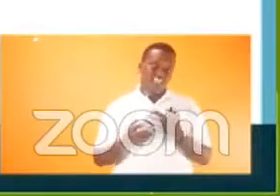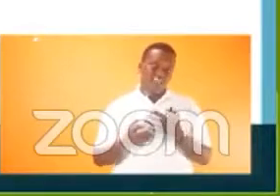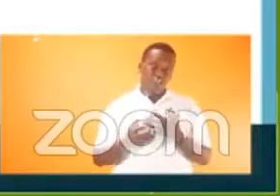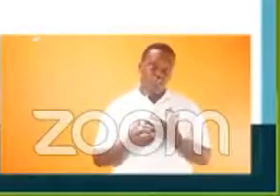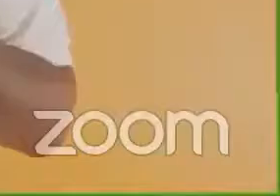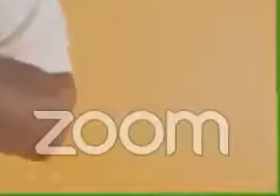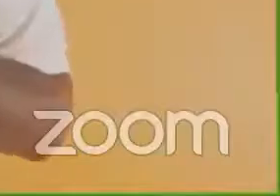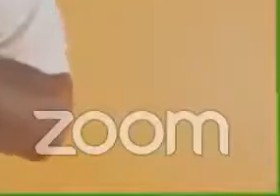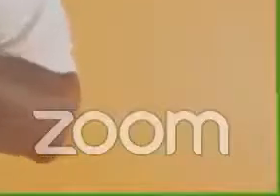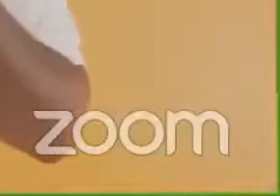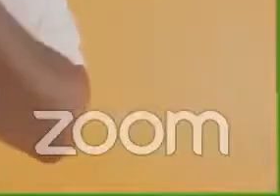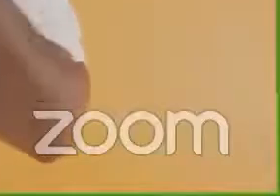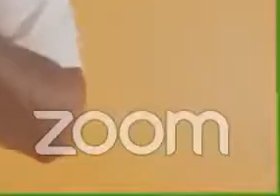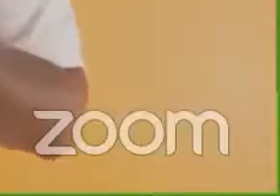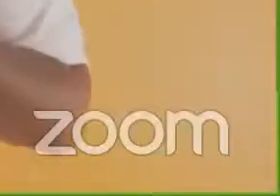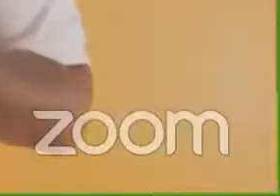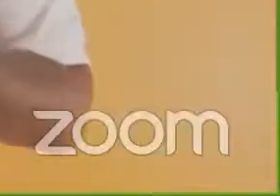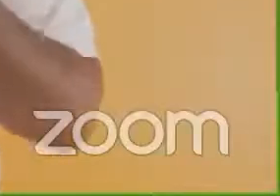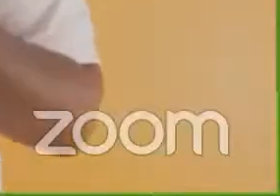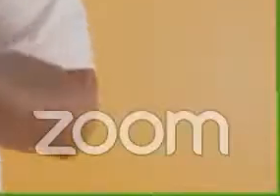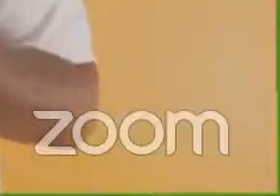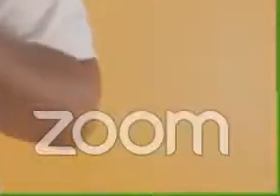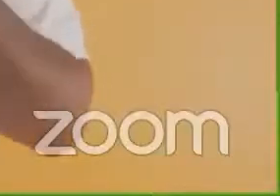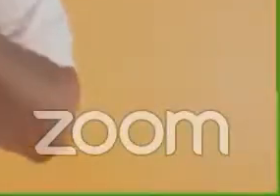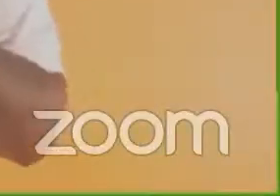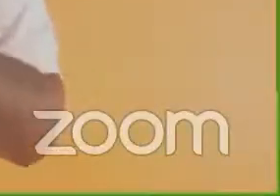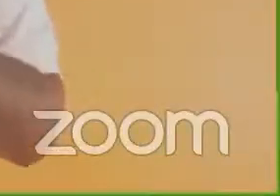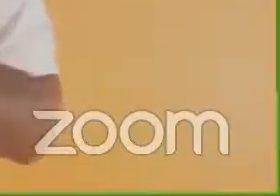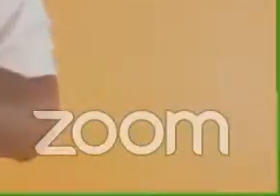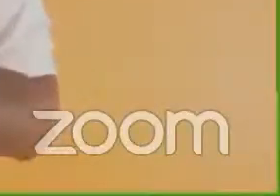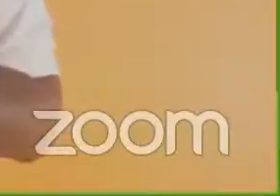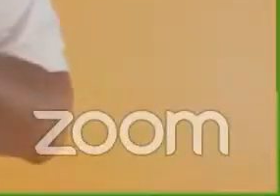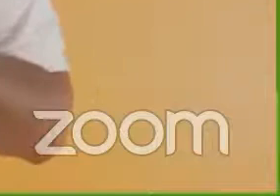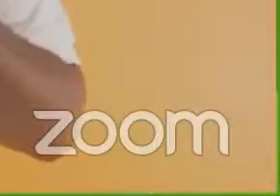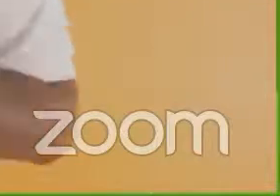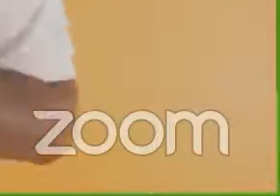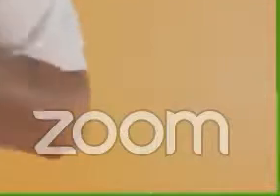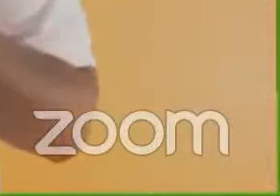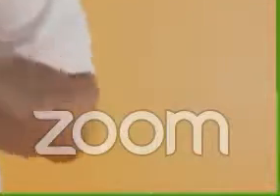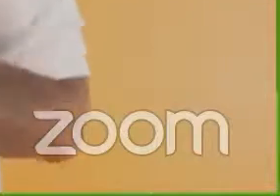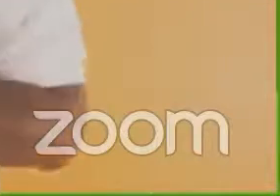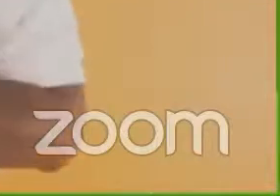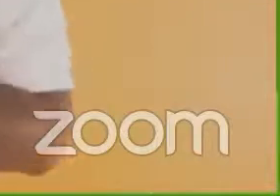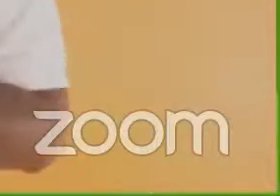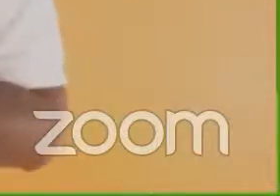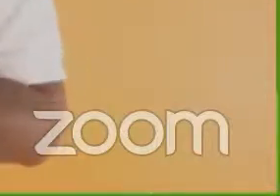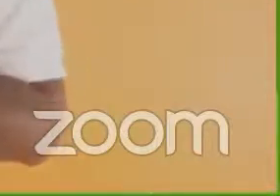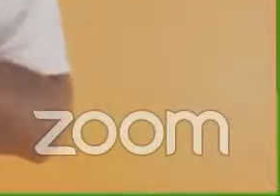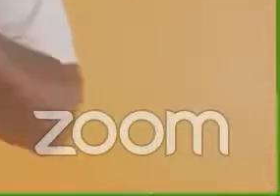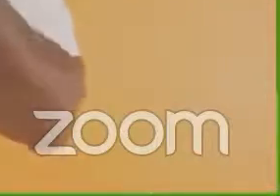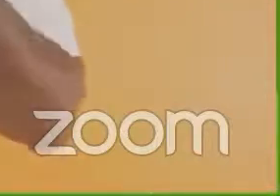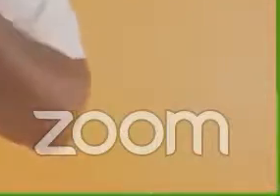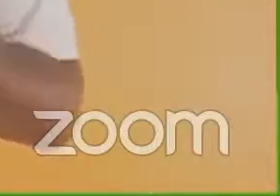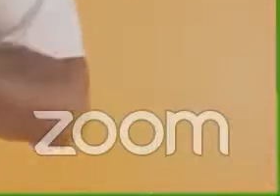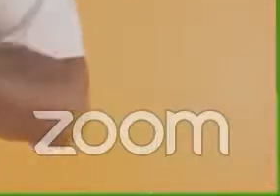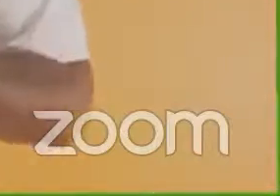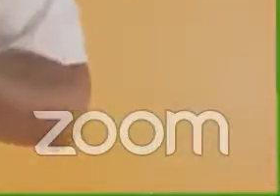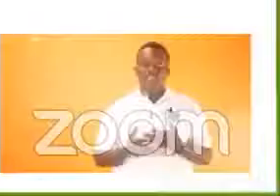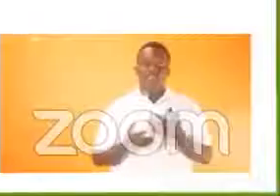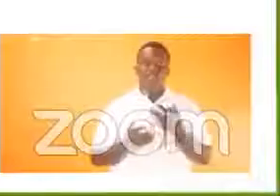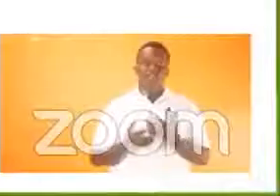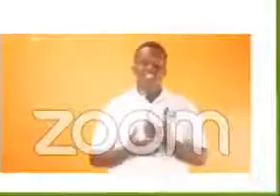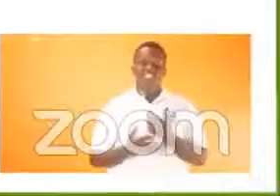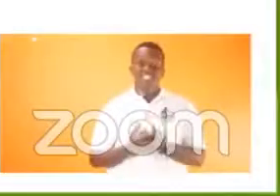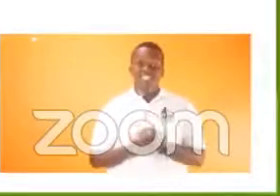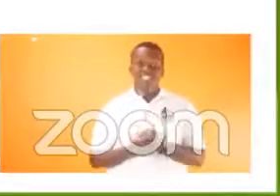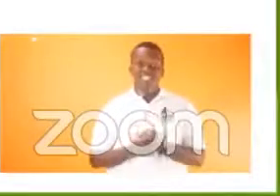Now, taking a closer look at the field of wheelchairs and assistive devices in Tanzania and Africa in general, you come to realize